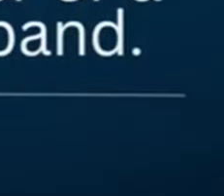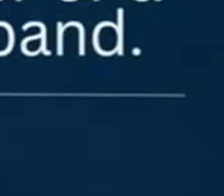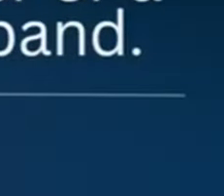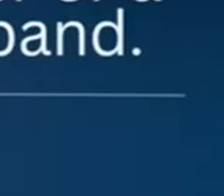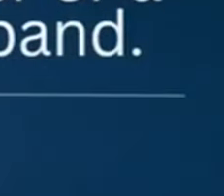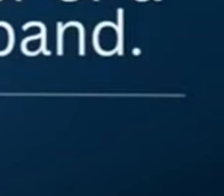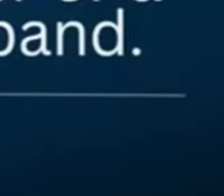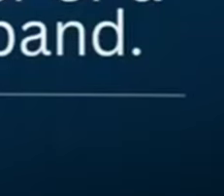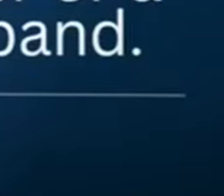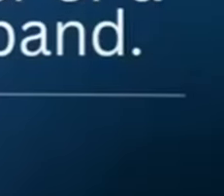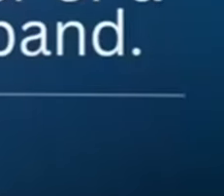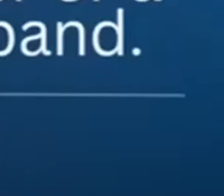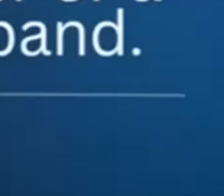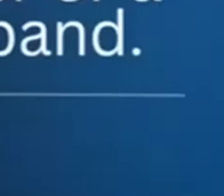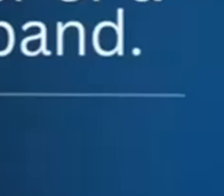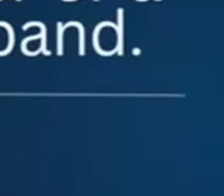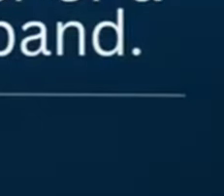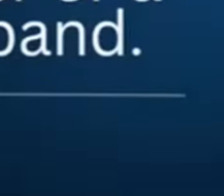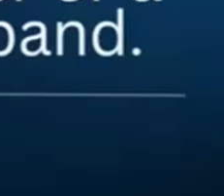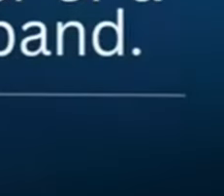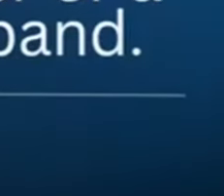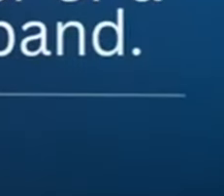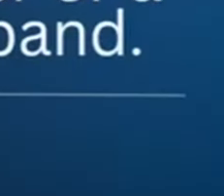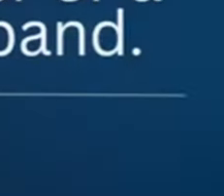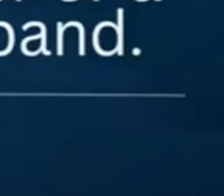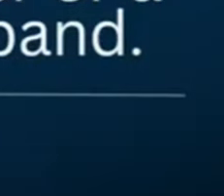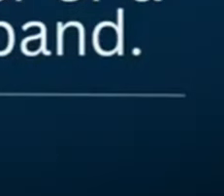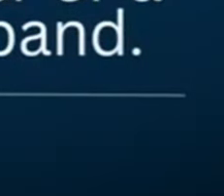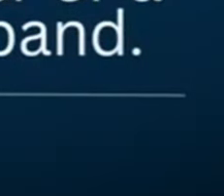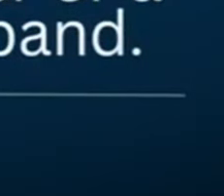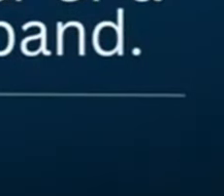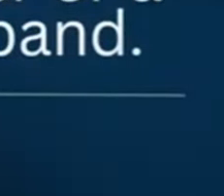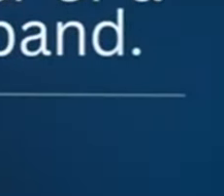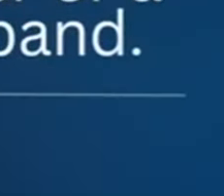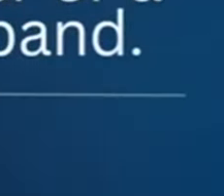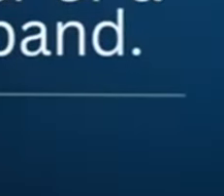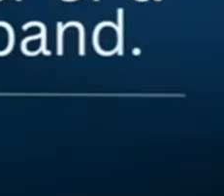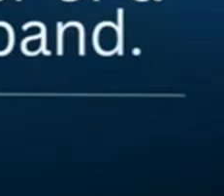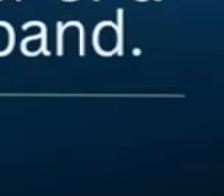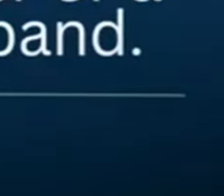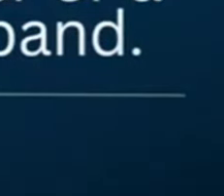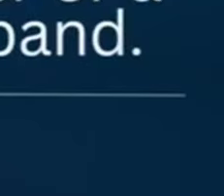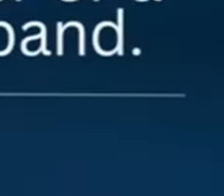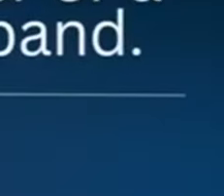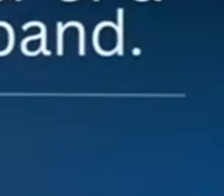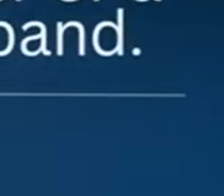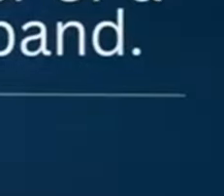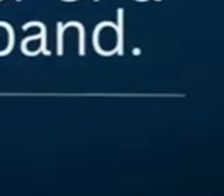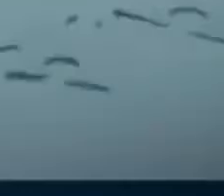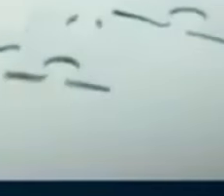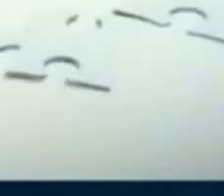you survey. We are elevated to be fathers and husbands to solve challenges and tough